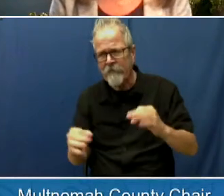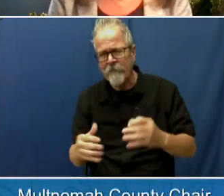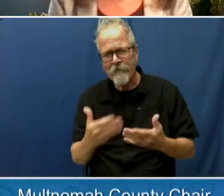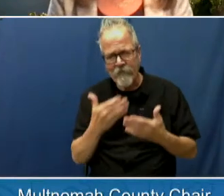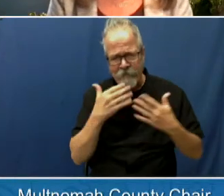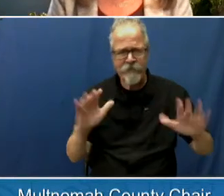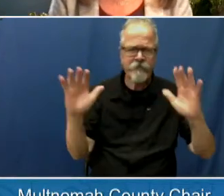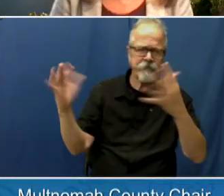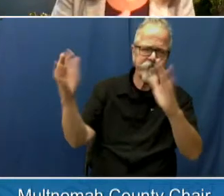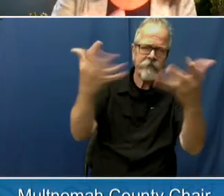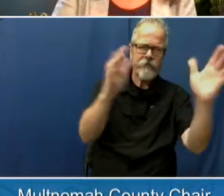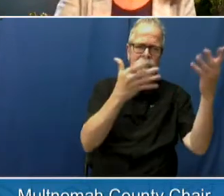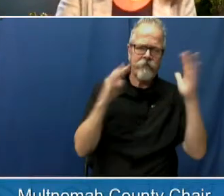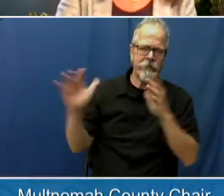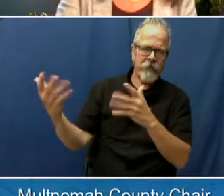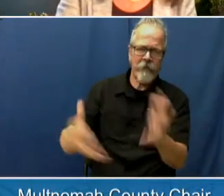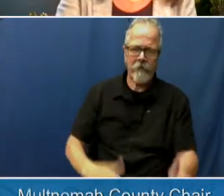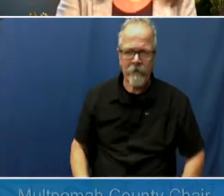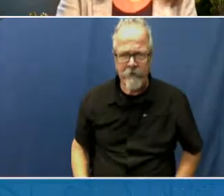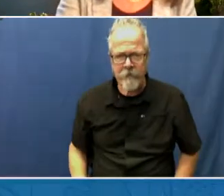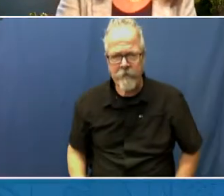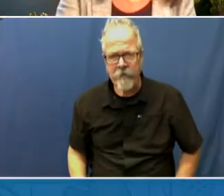our district attorney, Mike Schmidt.